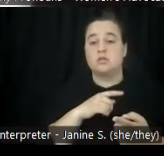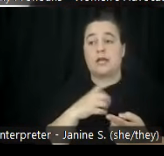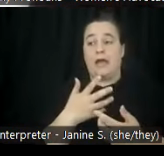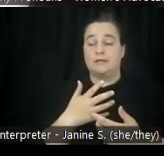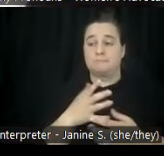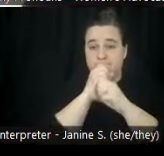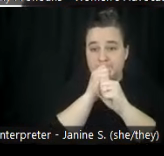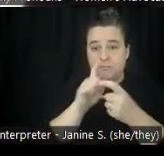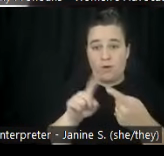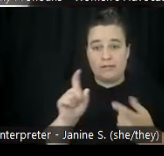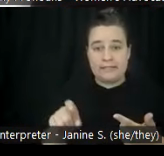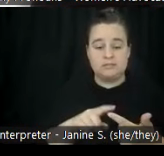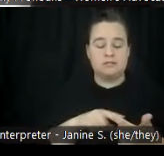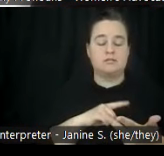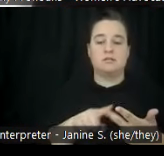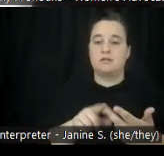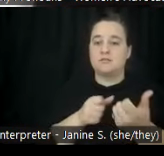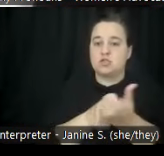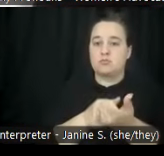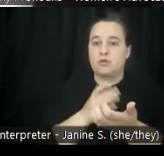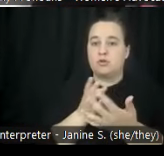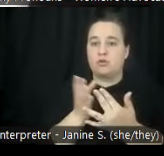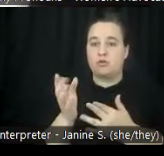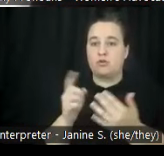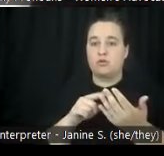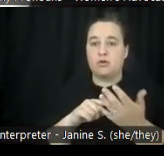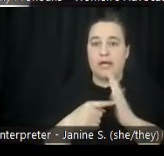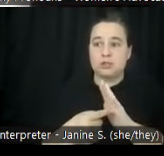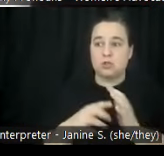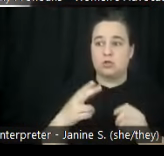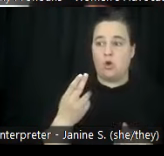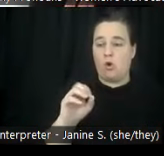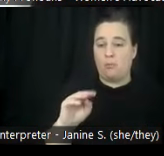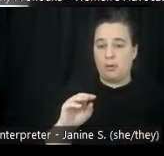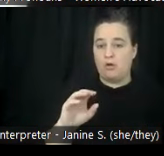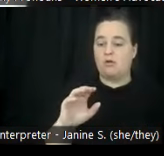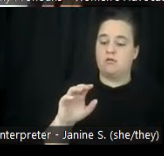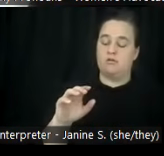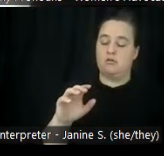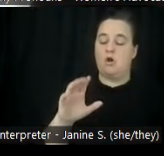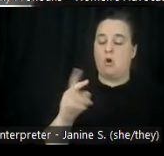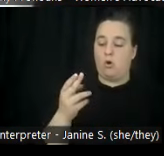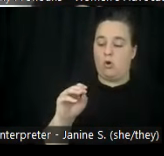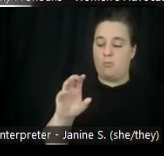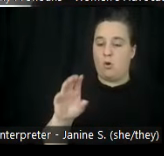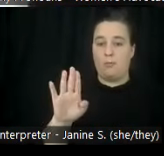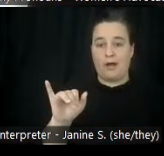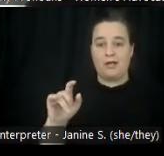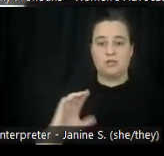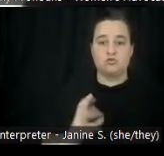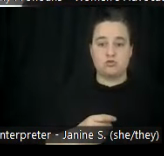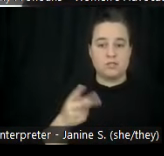also supporting them through external displays of homophobia, biphobia, and transphobia they may experience in their community or at